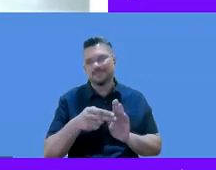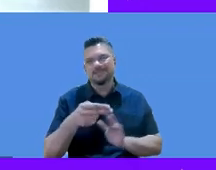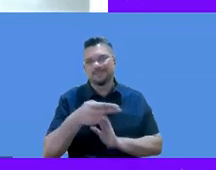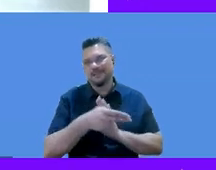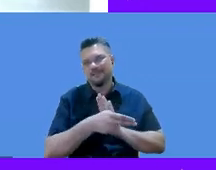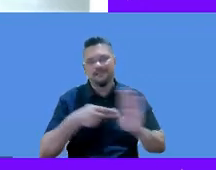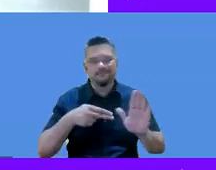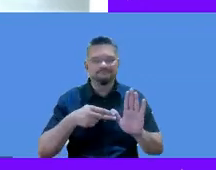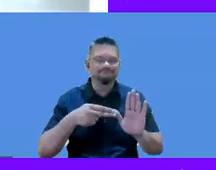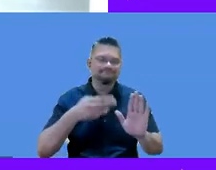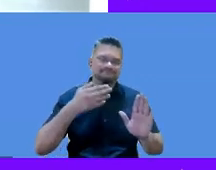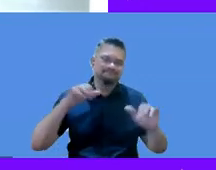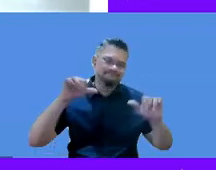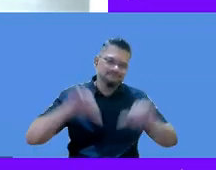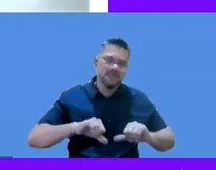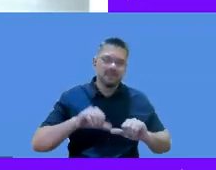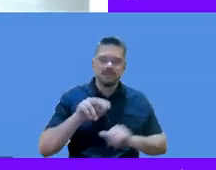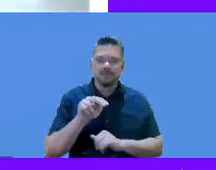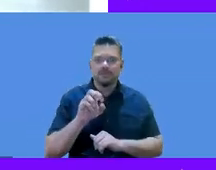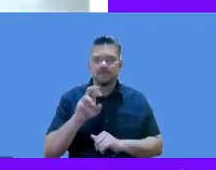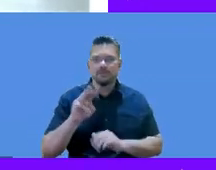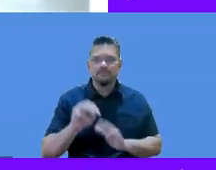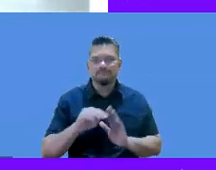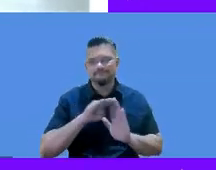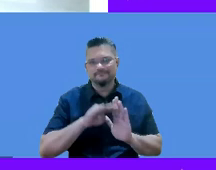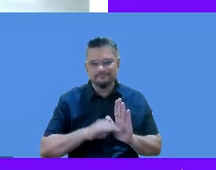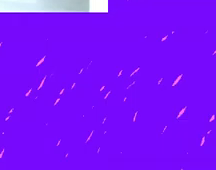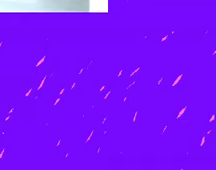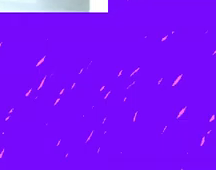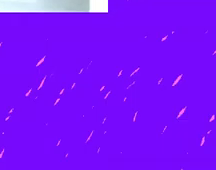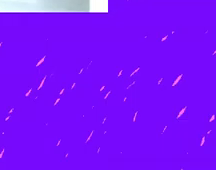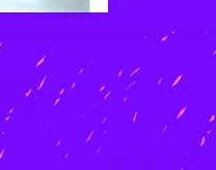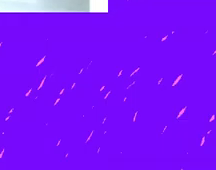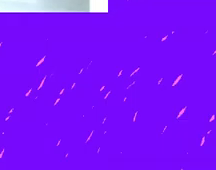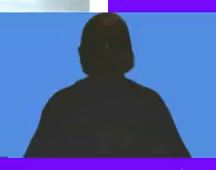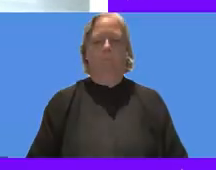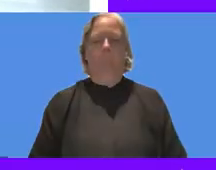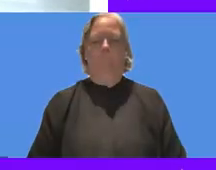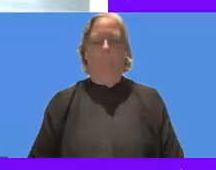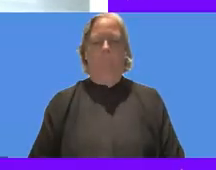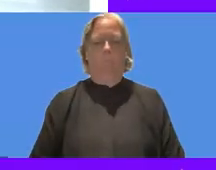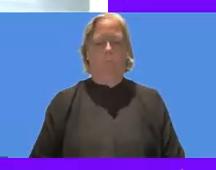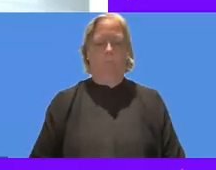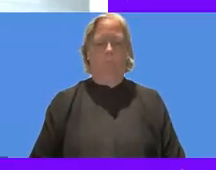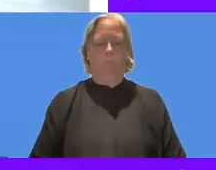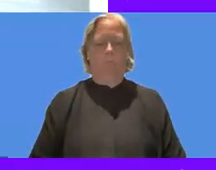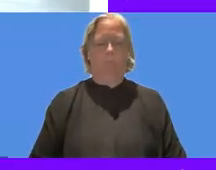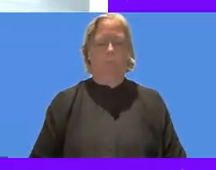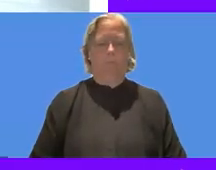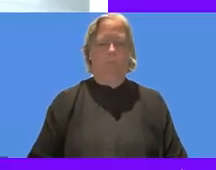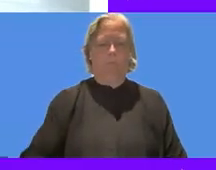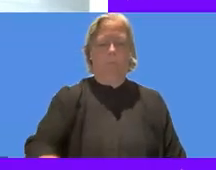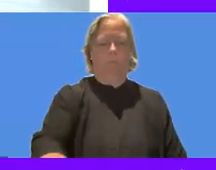to provide recommendations because, of course, they know better. They're doing these journeys. Of course, they're able to kind of articulate what they kind of